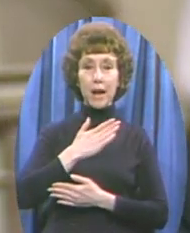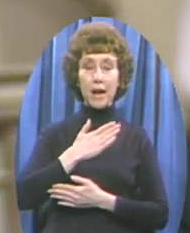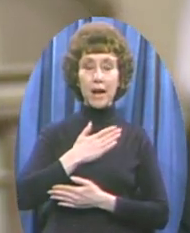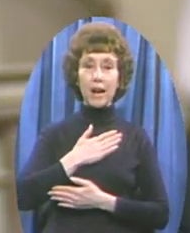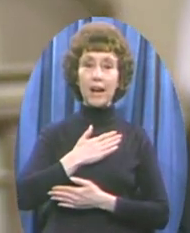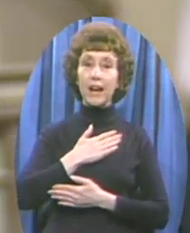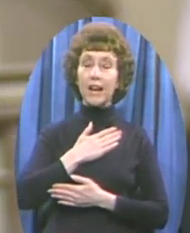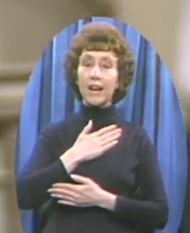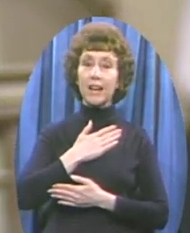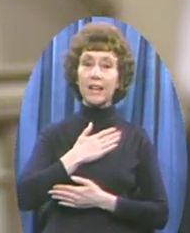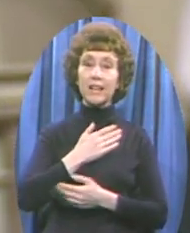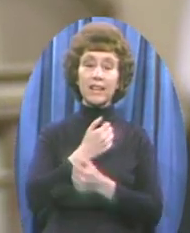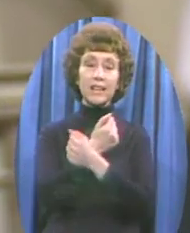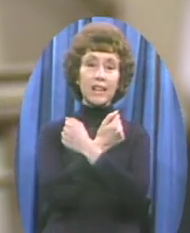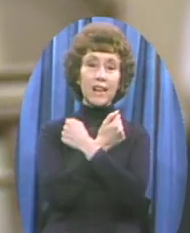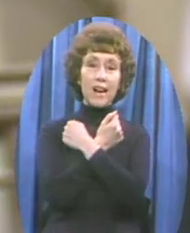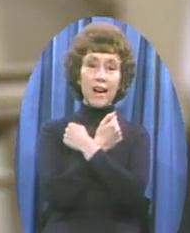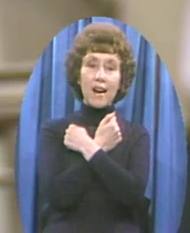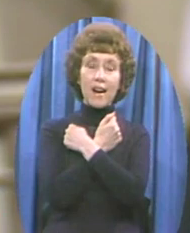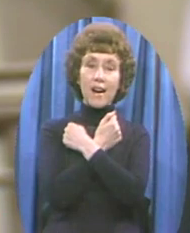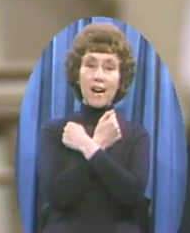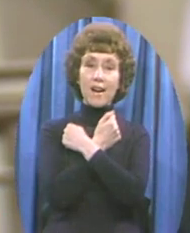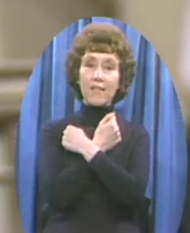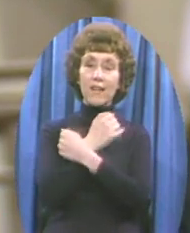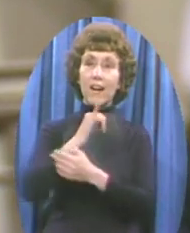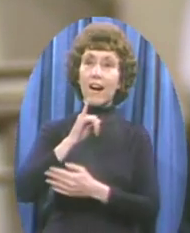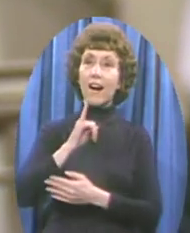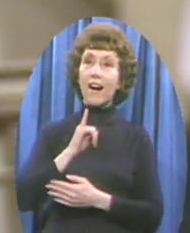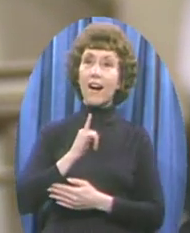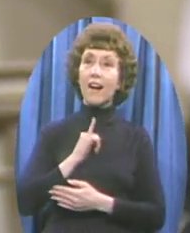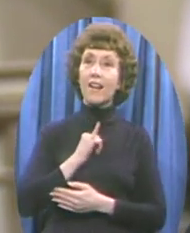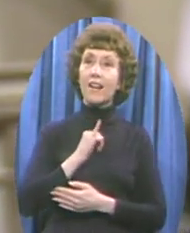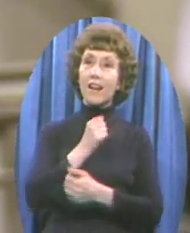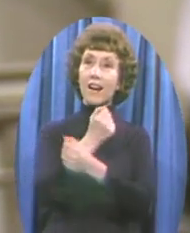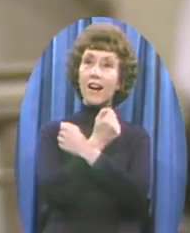I love thee for